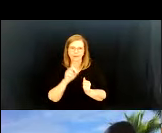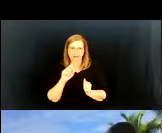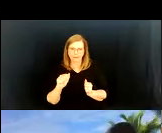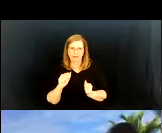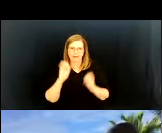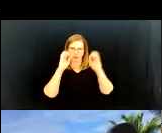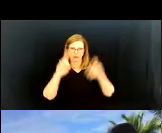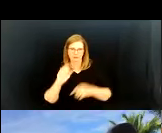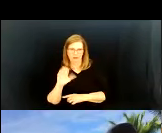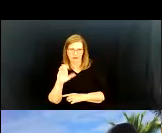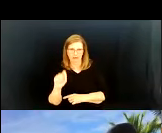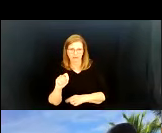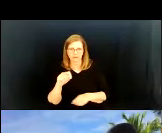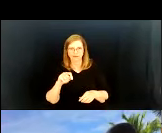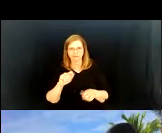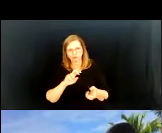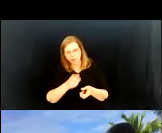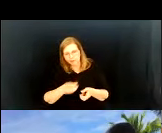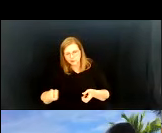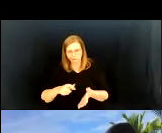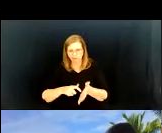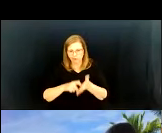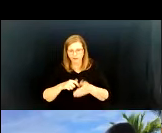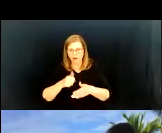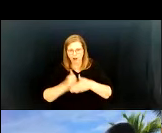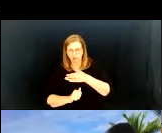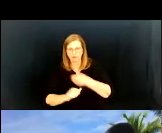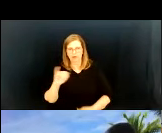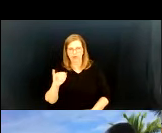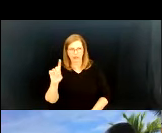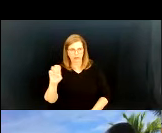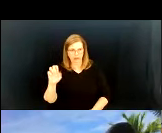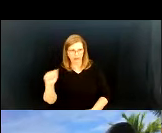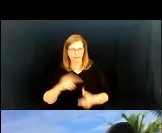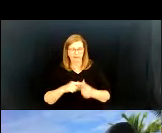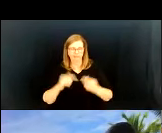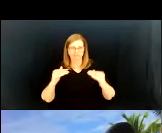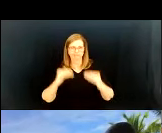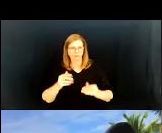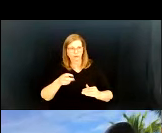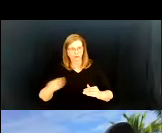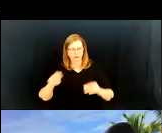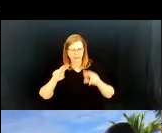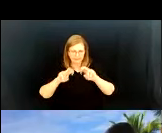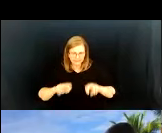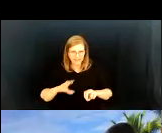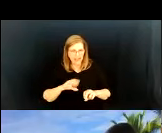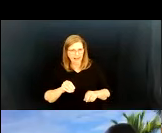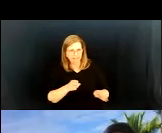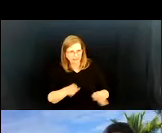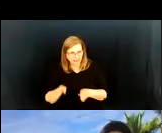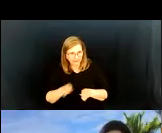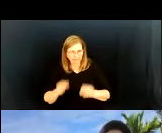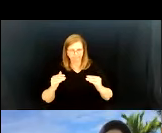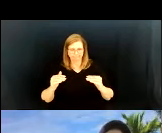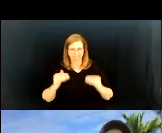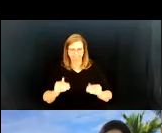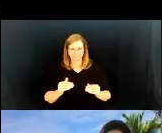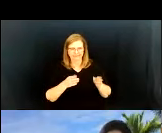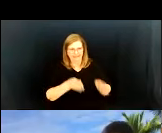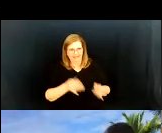in IDEA. Then we will go over transition assessment and transition planning, individual career and